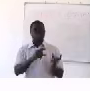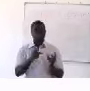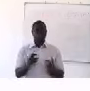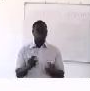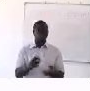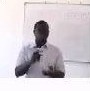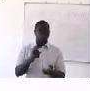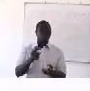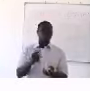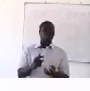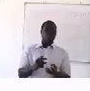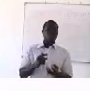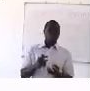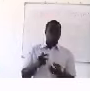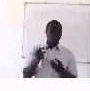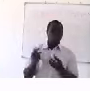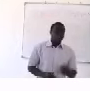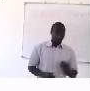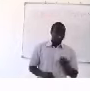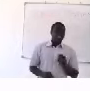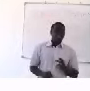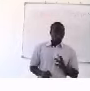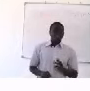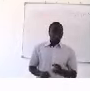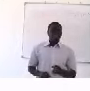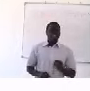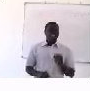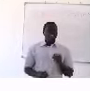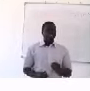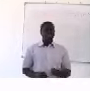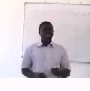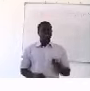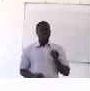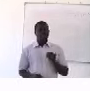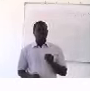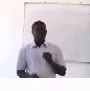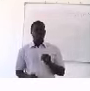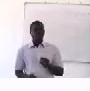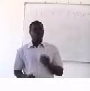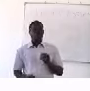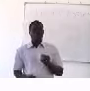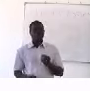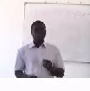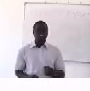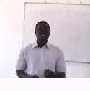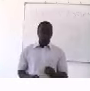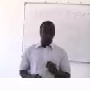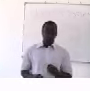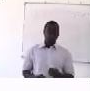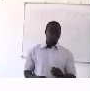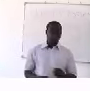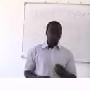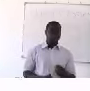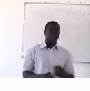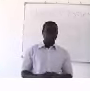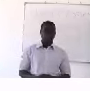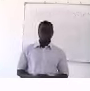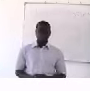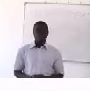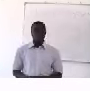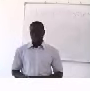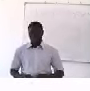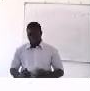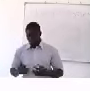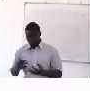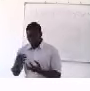cerebrum. And then we are going to look at these parts of the brain one after. The cerebrum is a thick